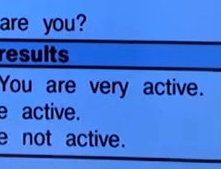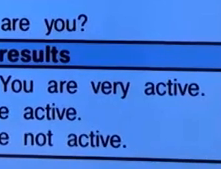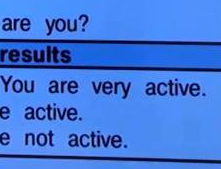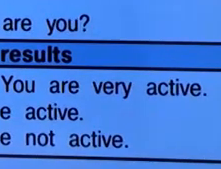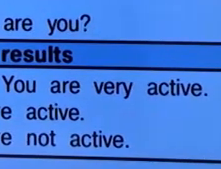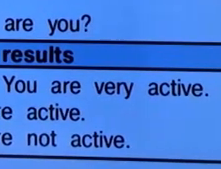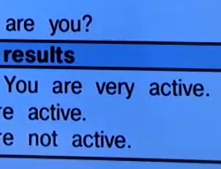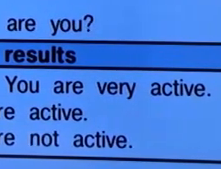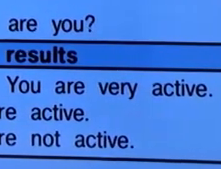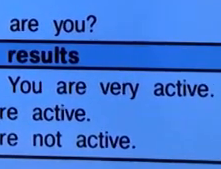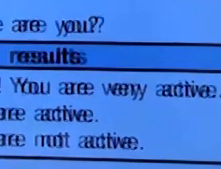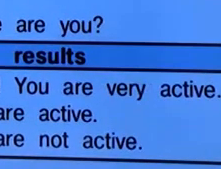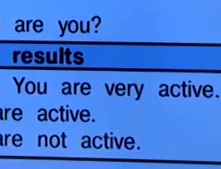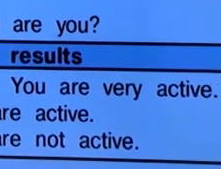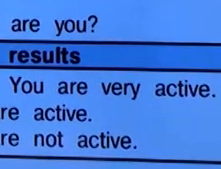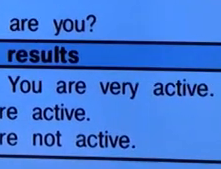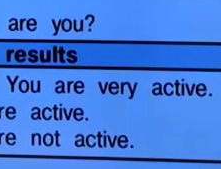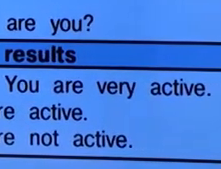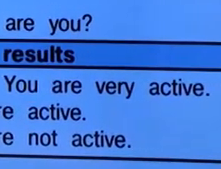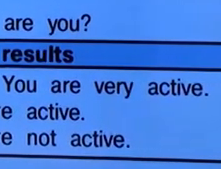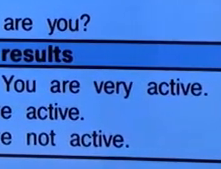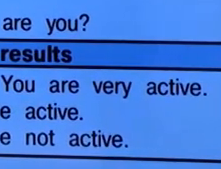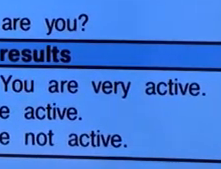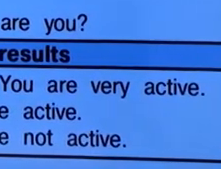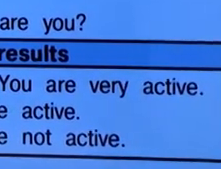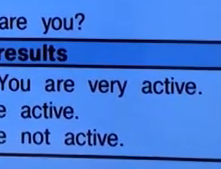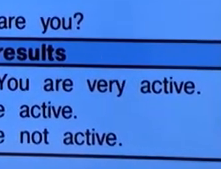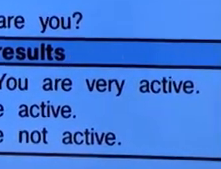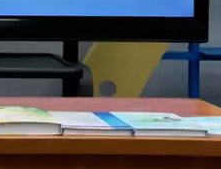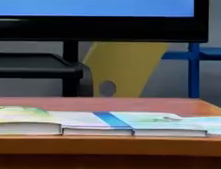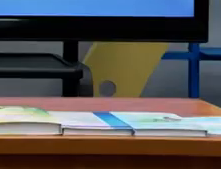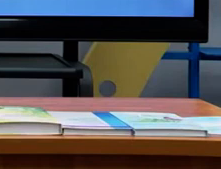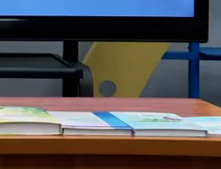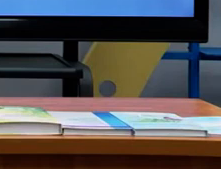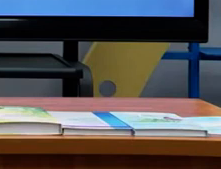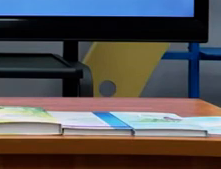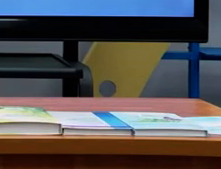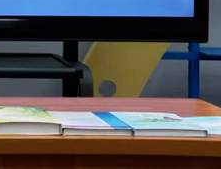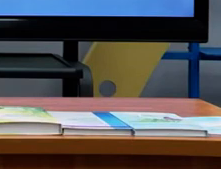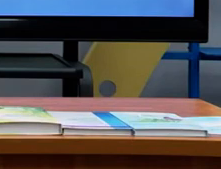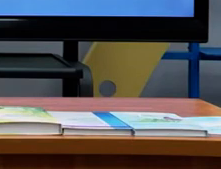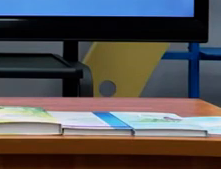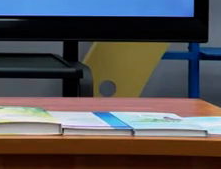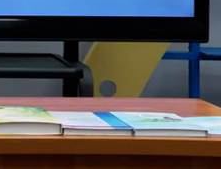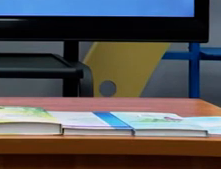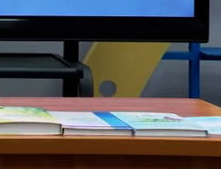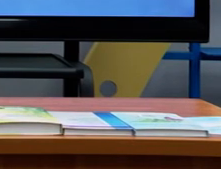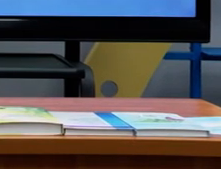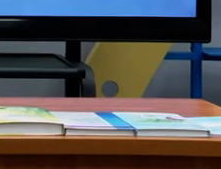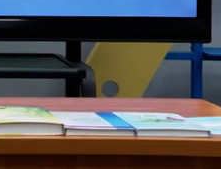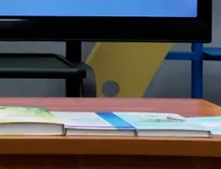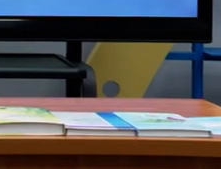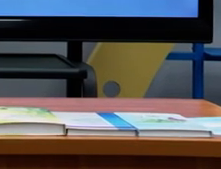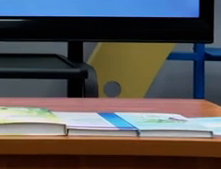Now, my dear boys and girls, let's look at your workbooks. The exercise